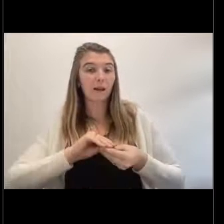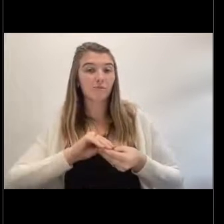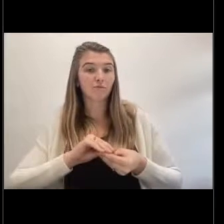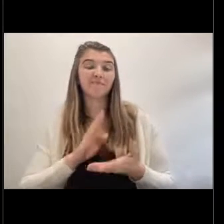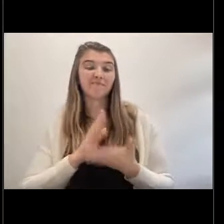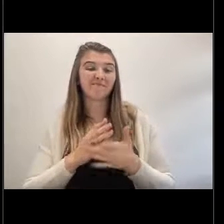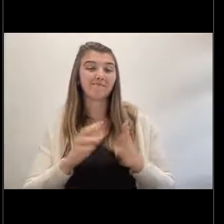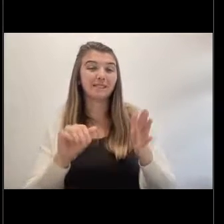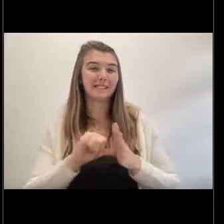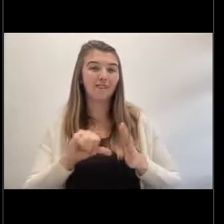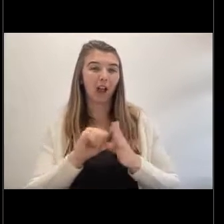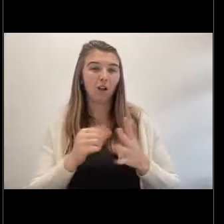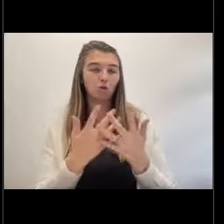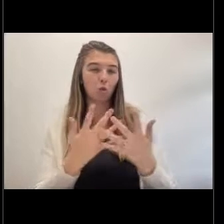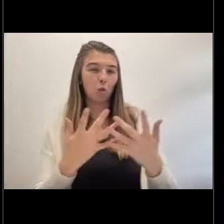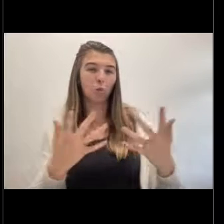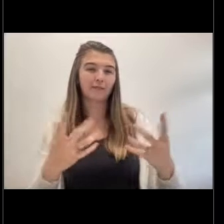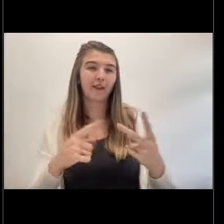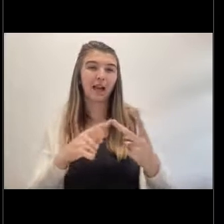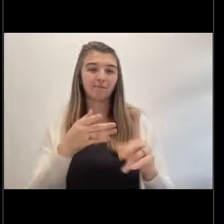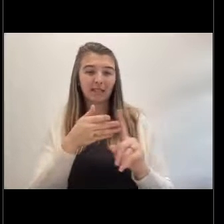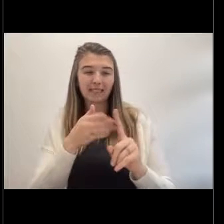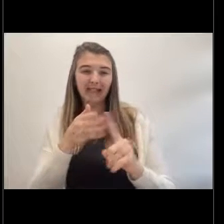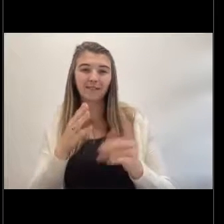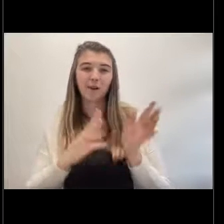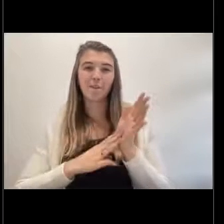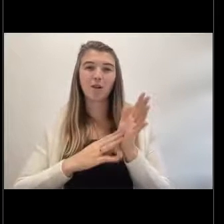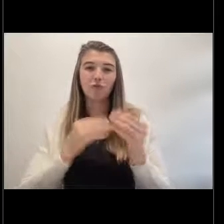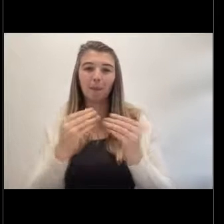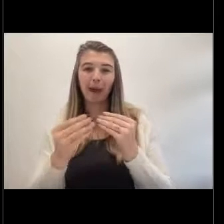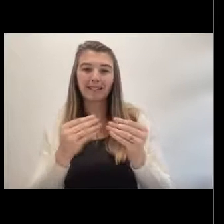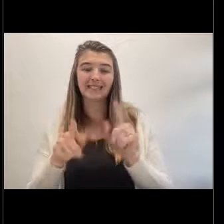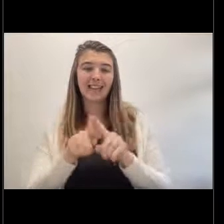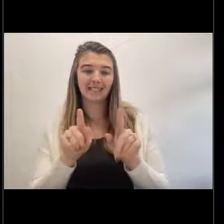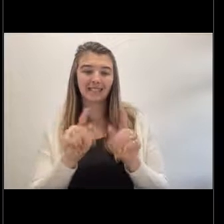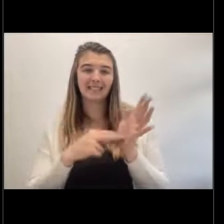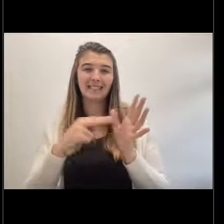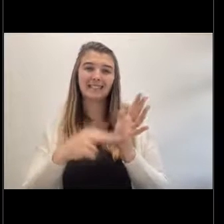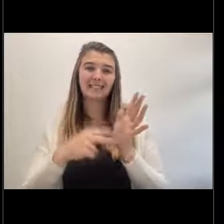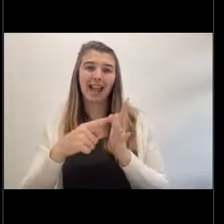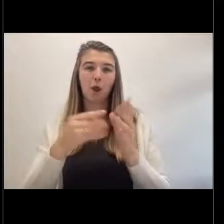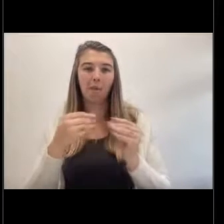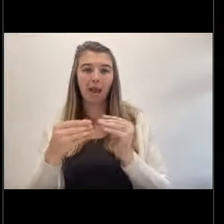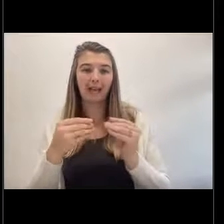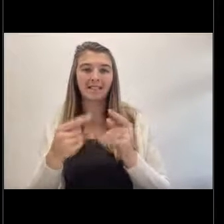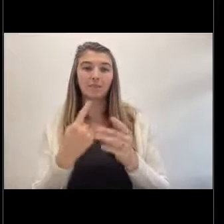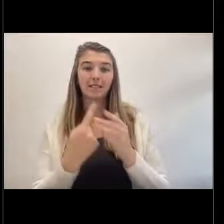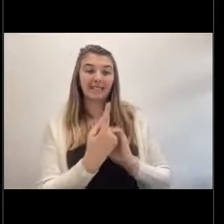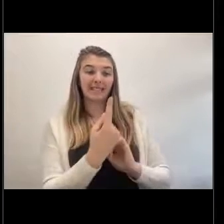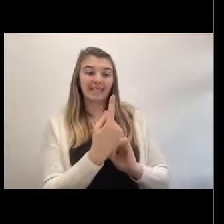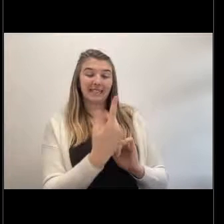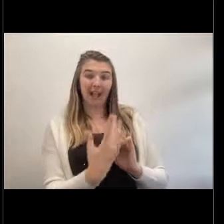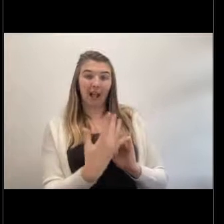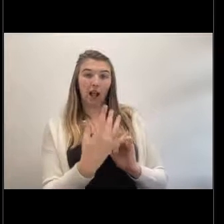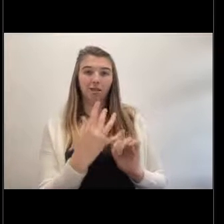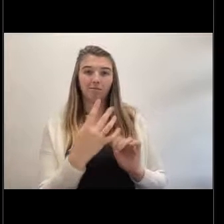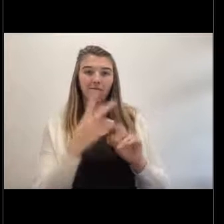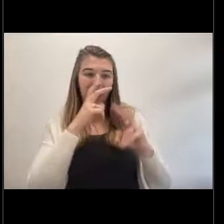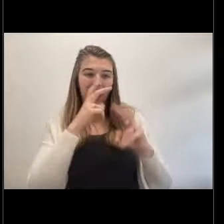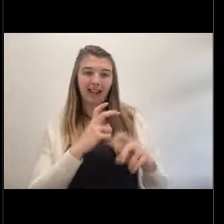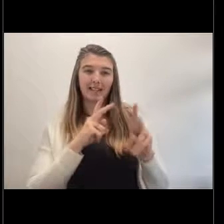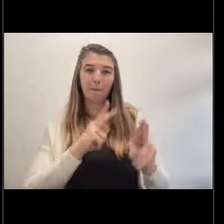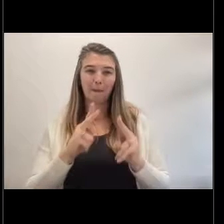quantify and identify microplastics and nanoplastics from complex environmental samples with a single analytical method. Therefore, we might need a